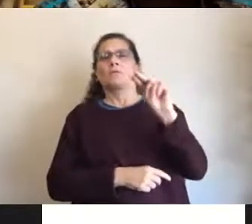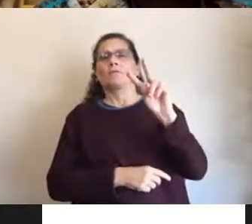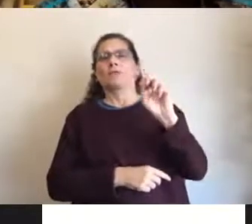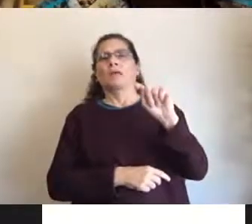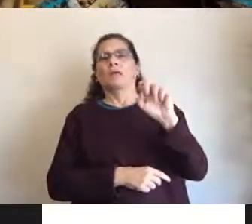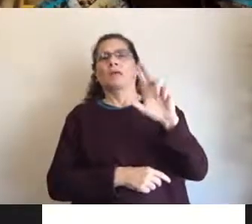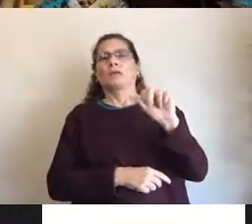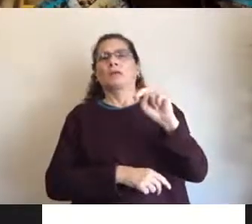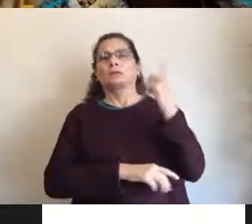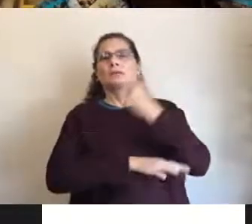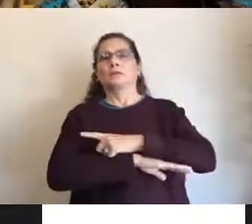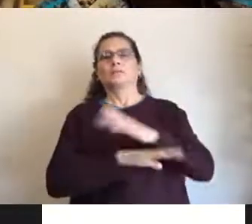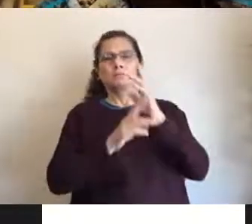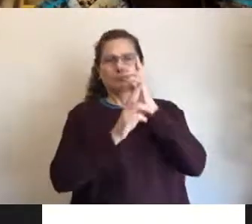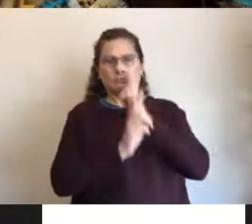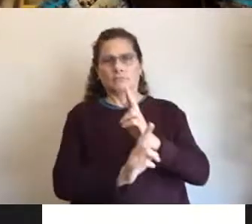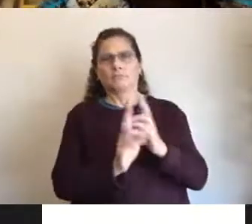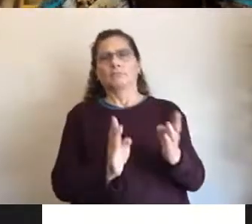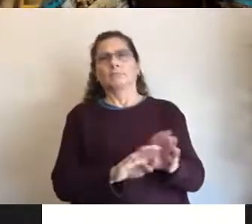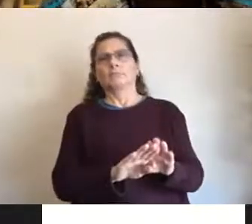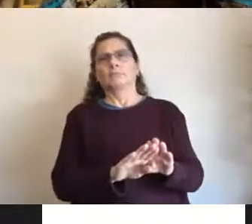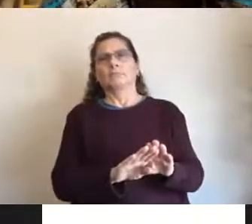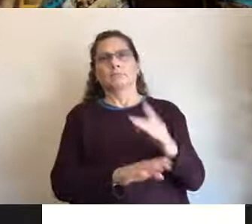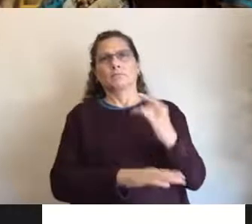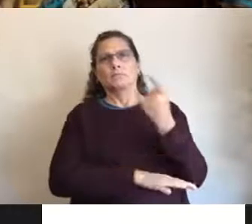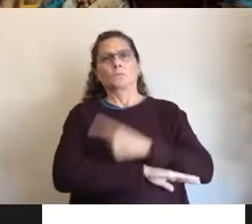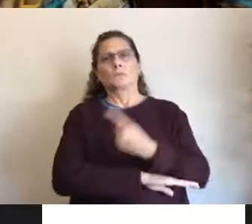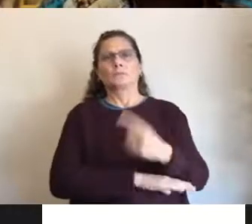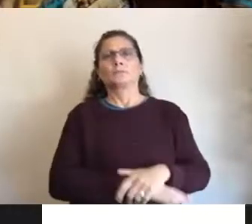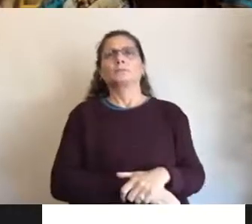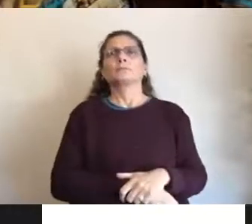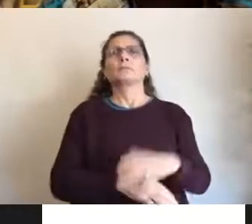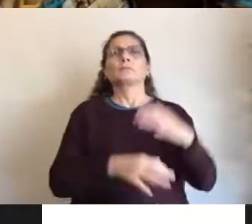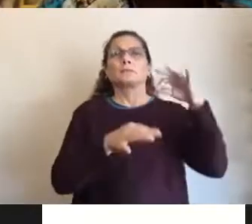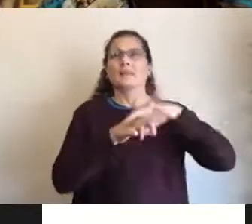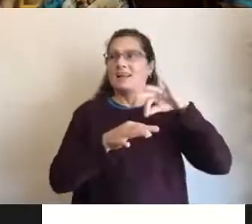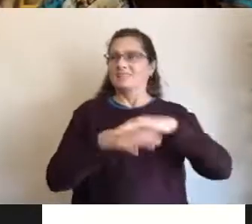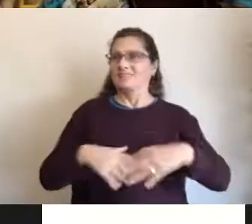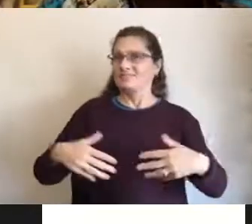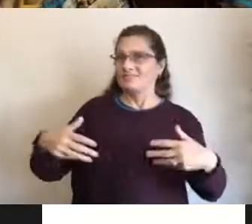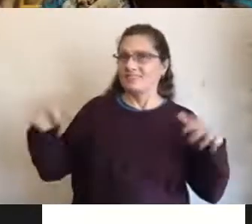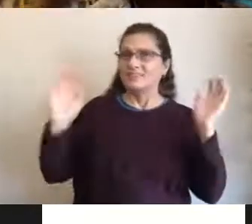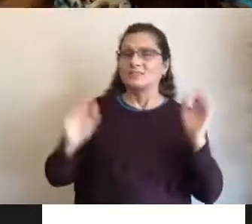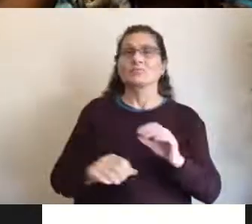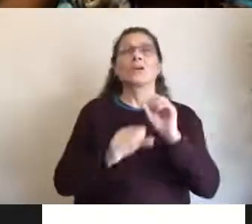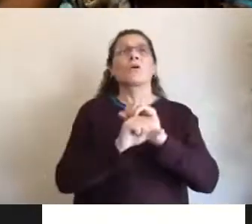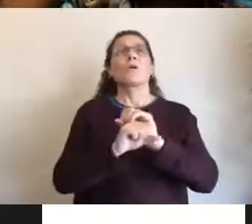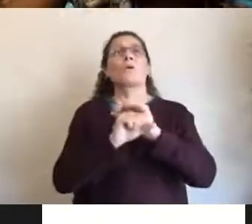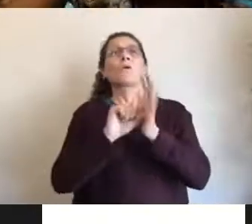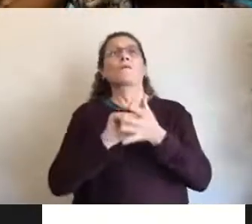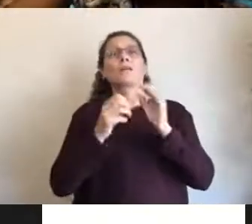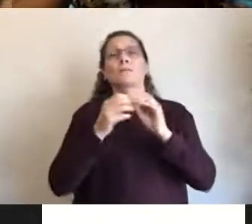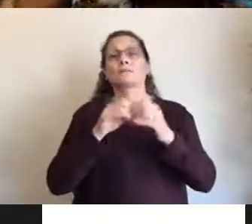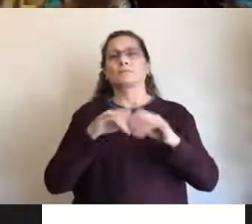in. But despite Election Day having passed, COVID rages on stronger than ever in Wisconsin as well as Milwaukee